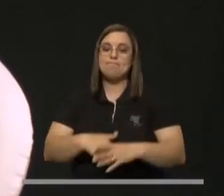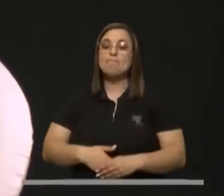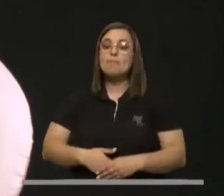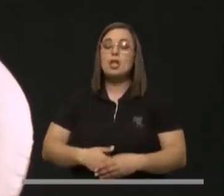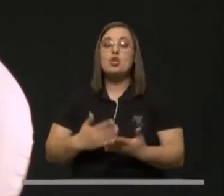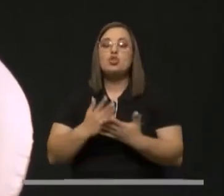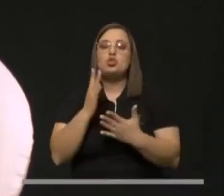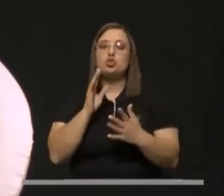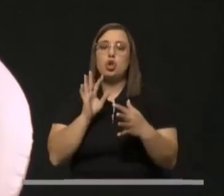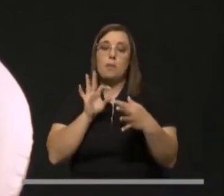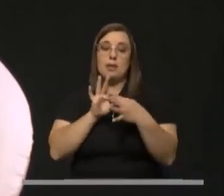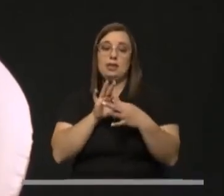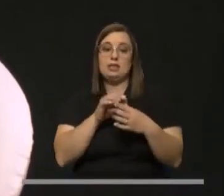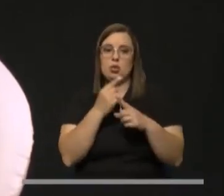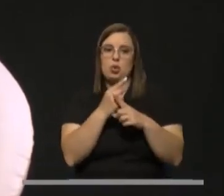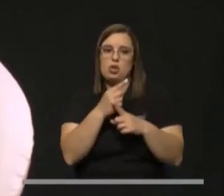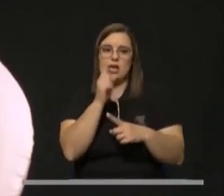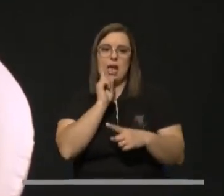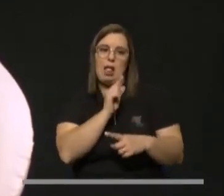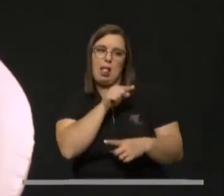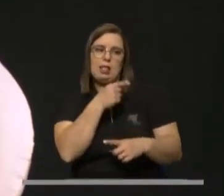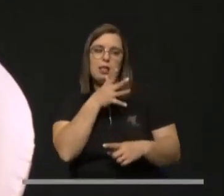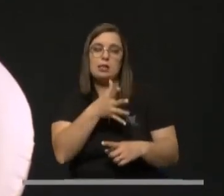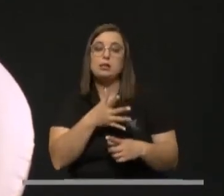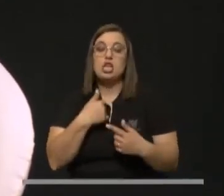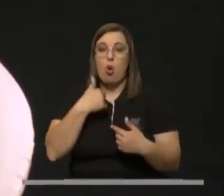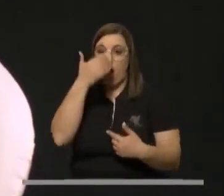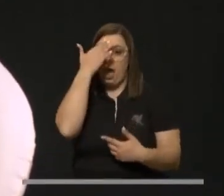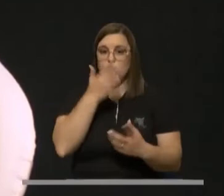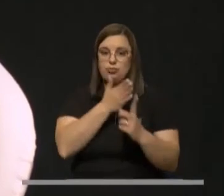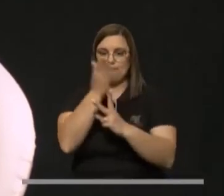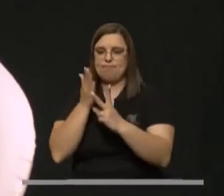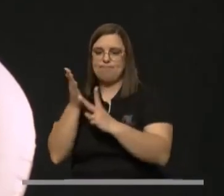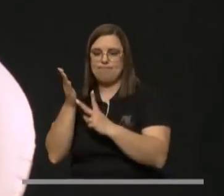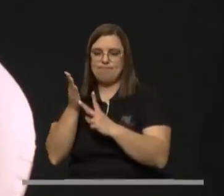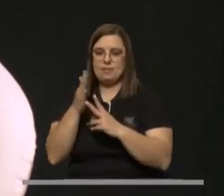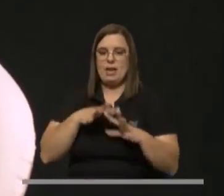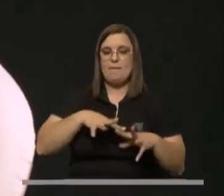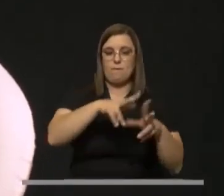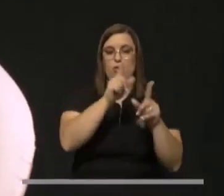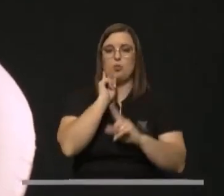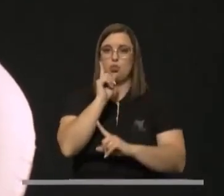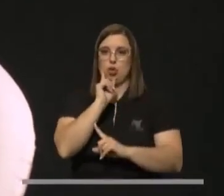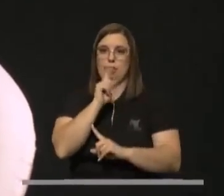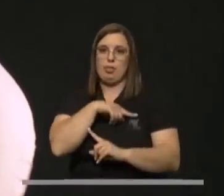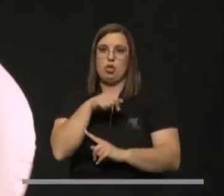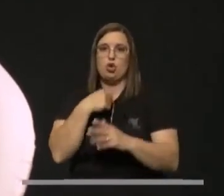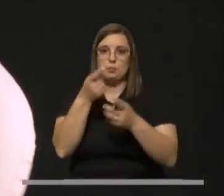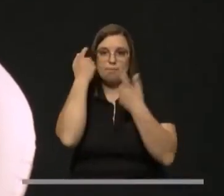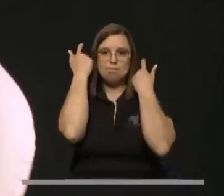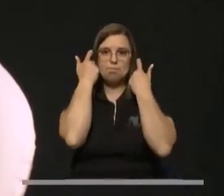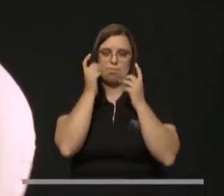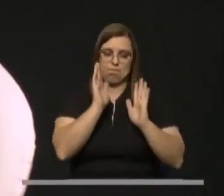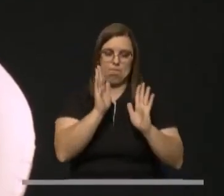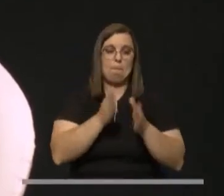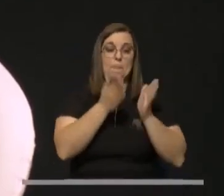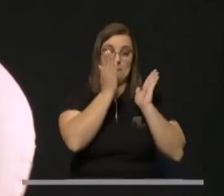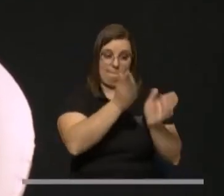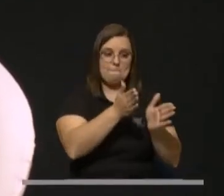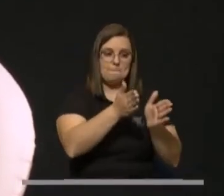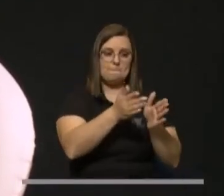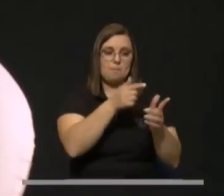things. There's a link to what has been Ingrassa just said. There are two things that we have